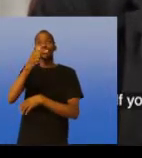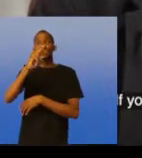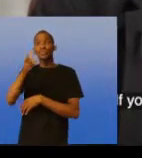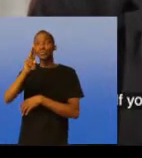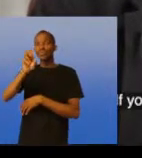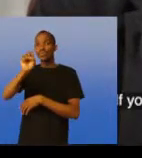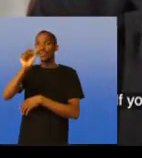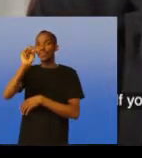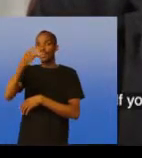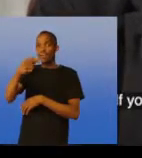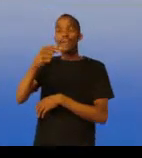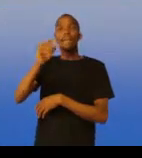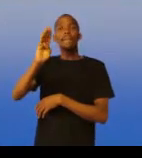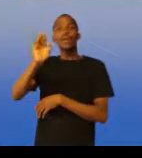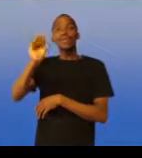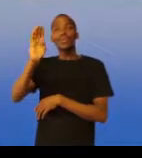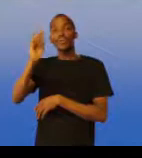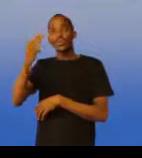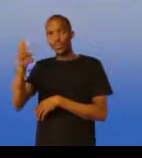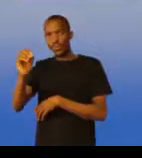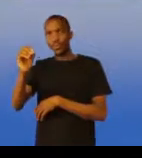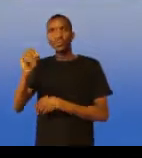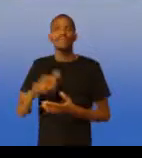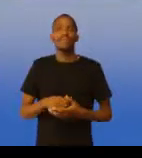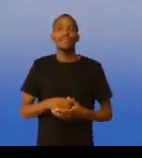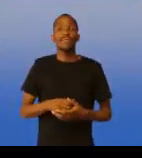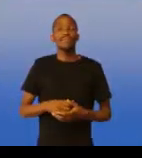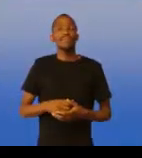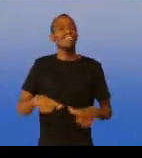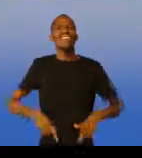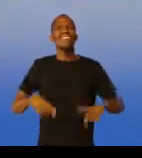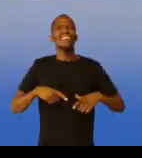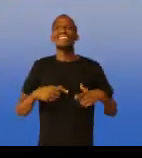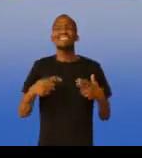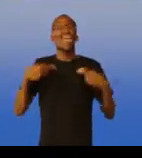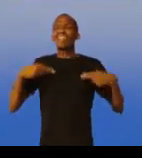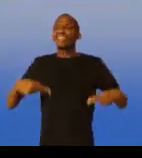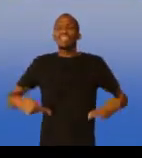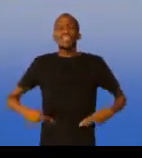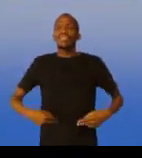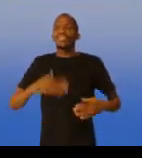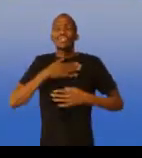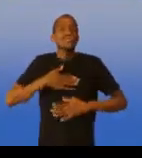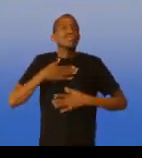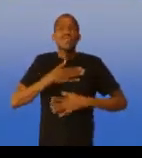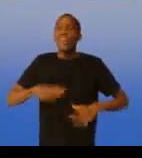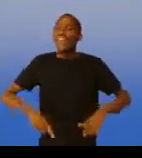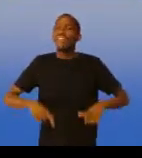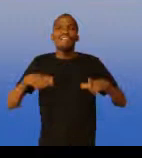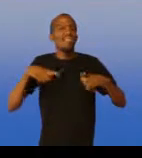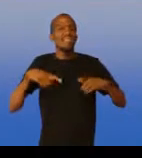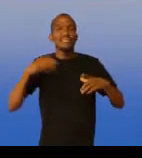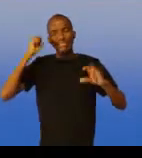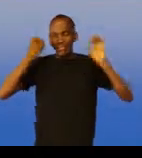kgakololo e itetseng. Get a healthy life, just enjoy life with no hiccups, no stress,